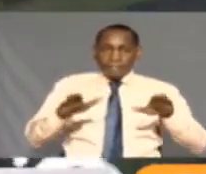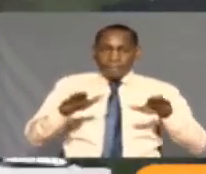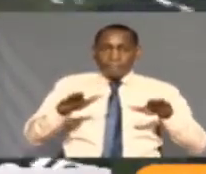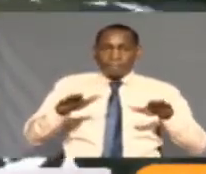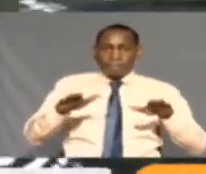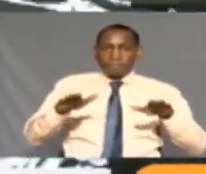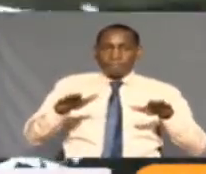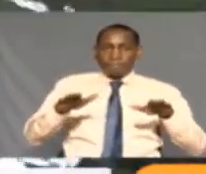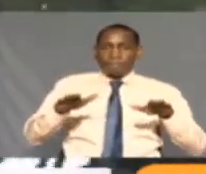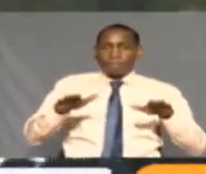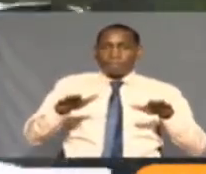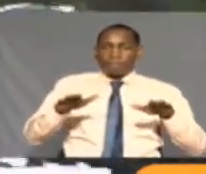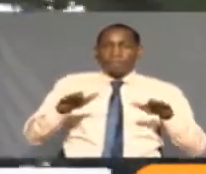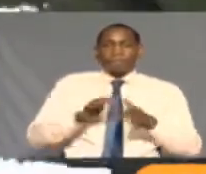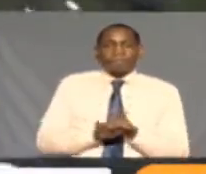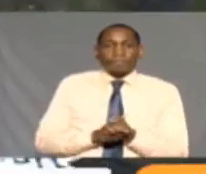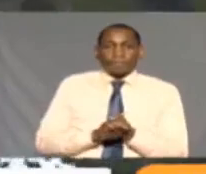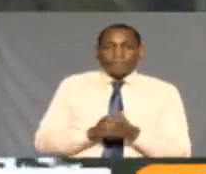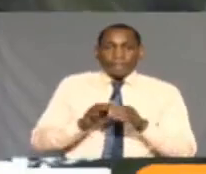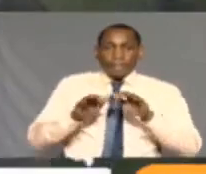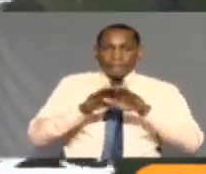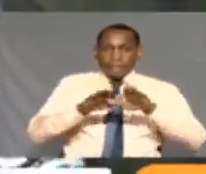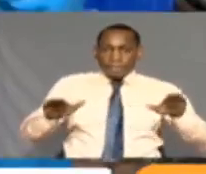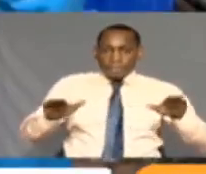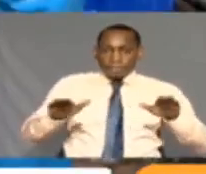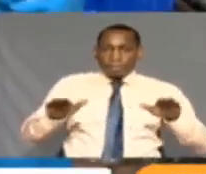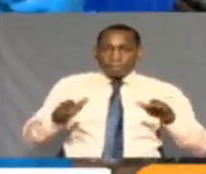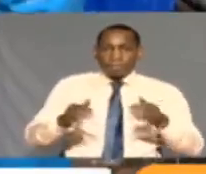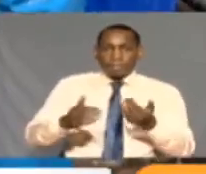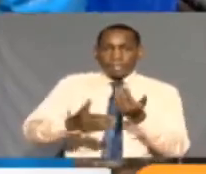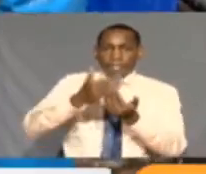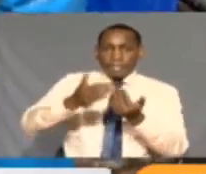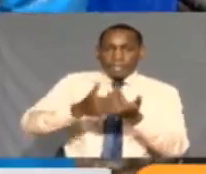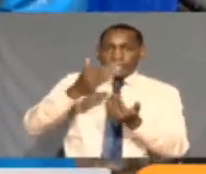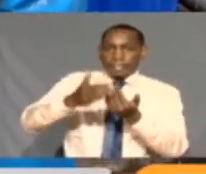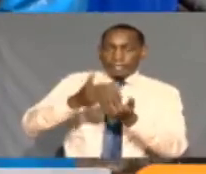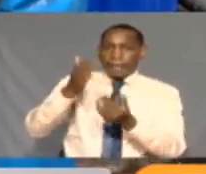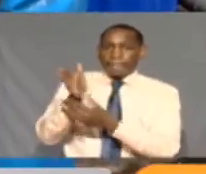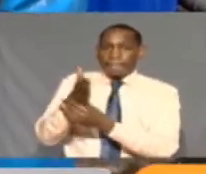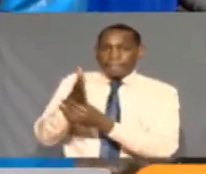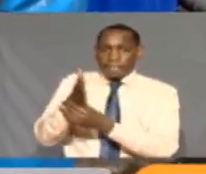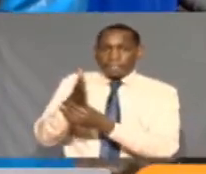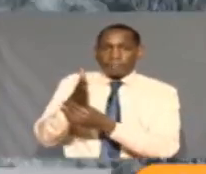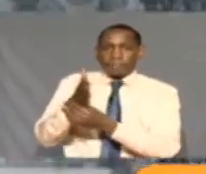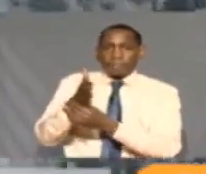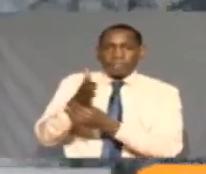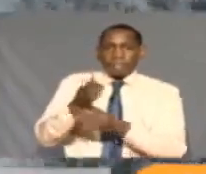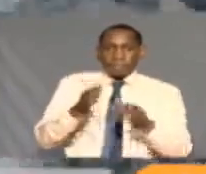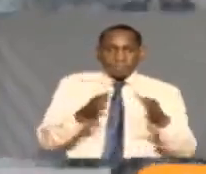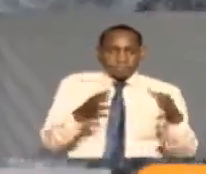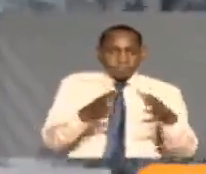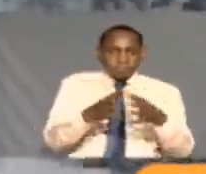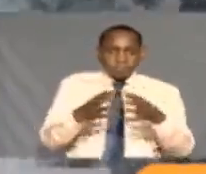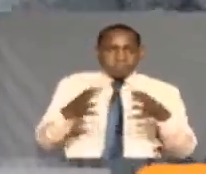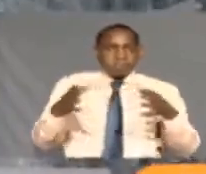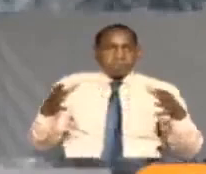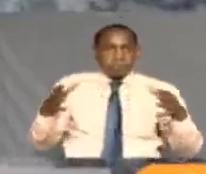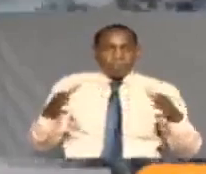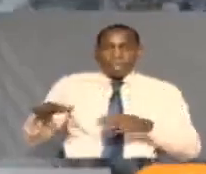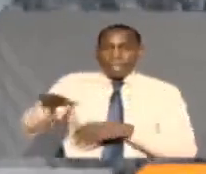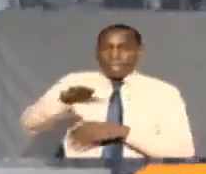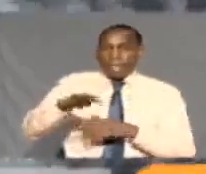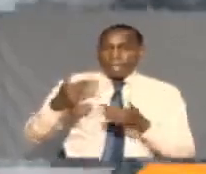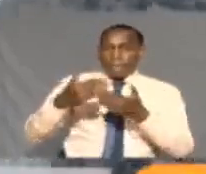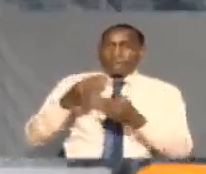at the foot of Moa Hills. The farm specializes in breeding and rearing tilapia from fingerlings to maturity in an area